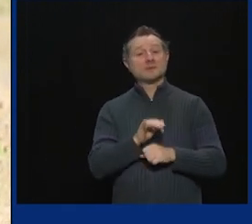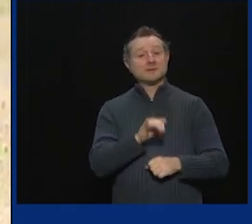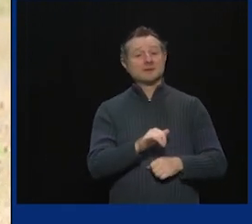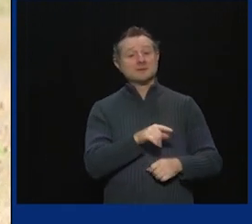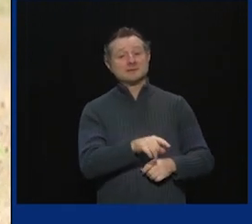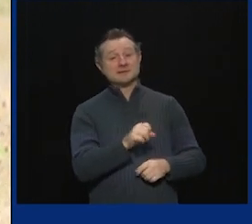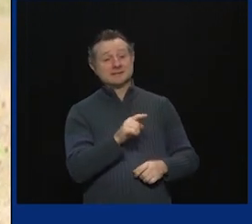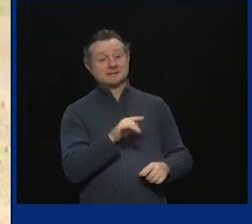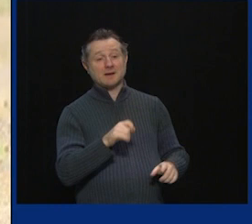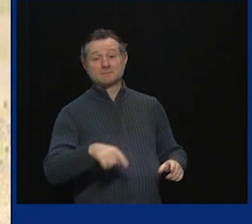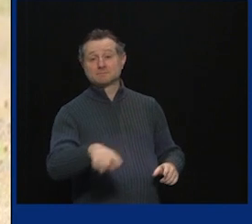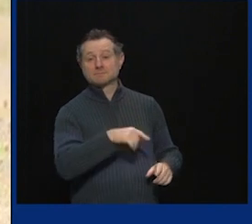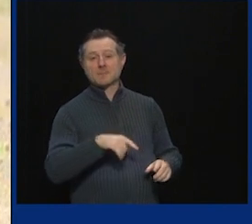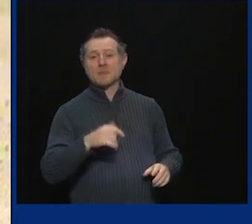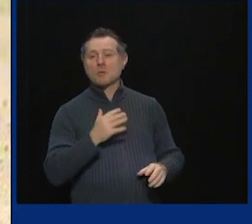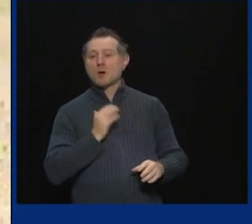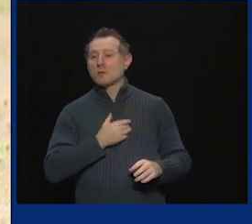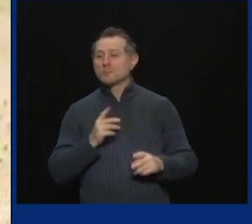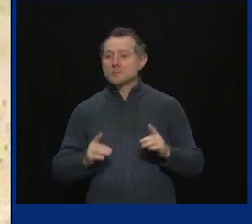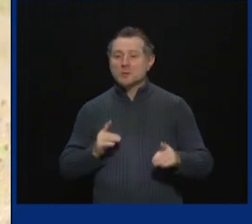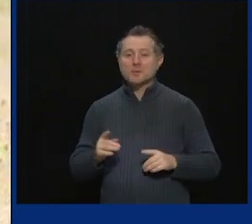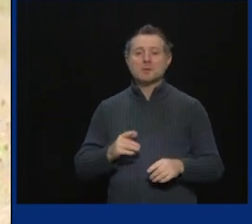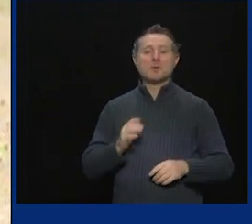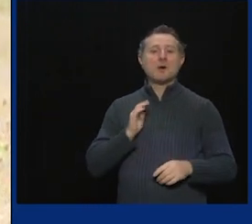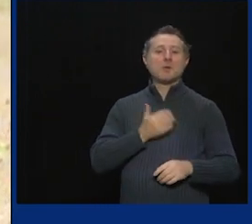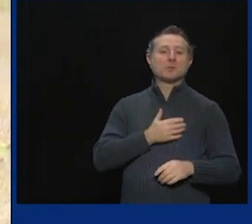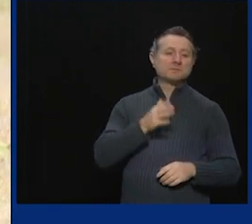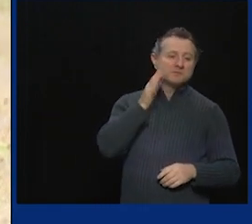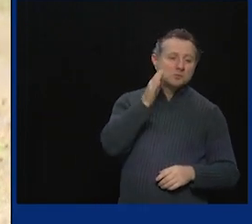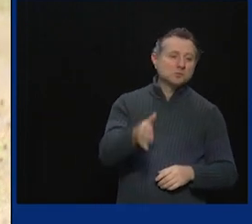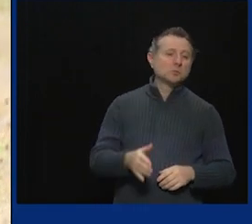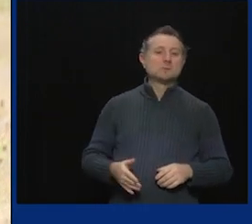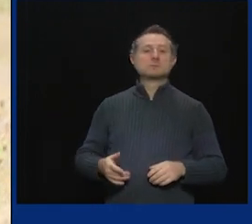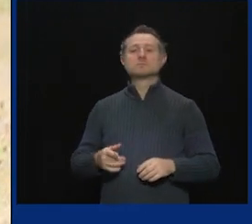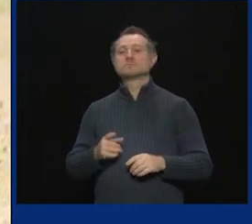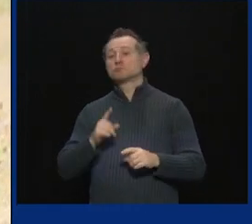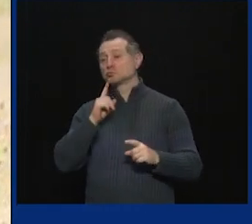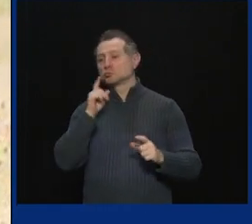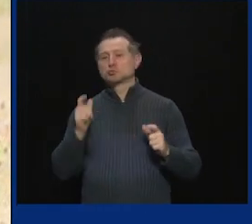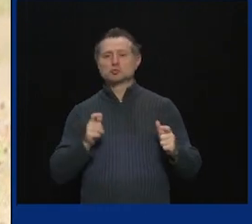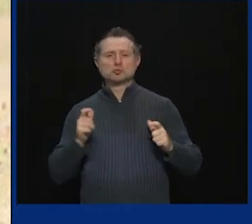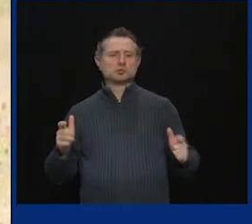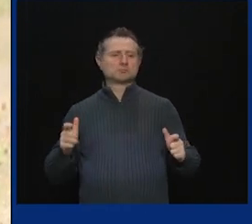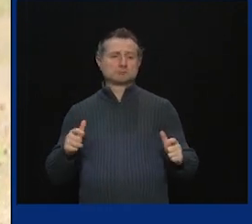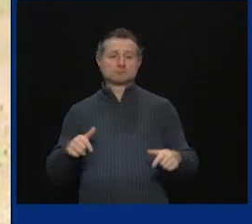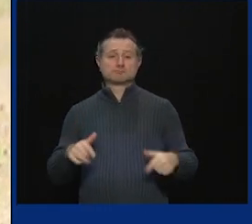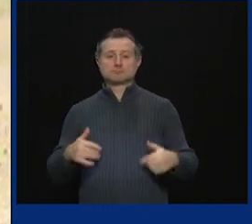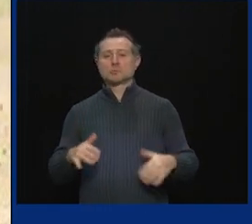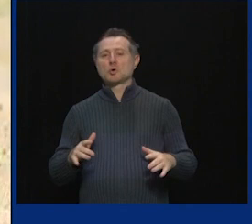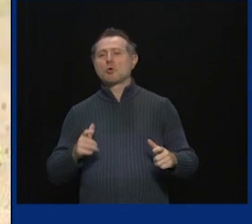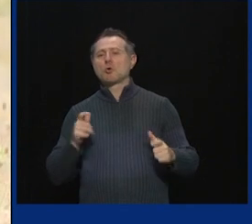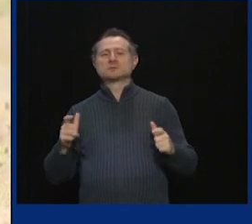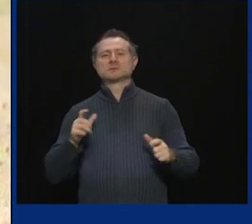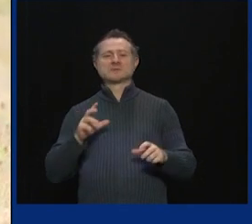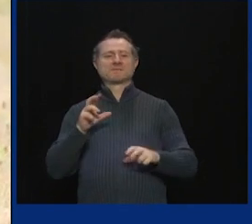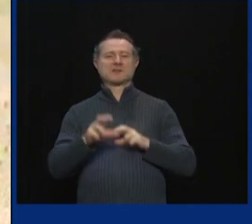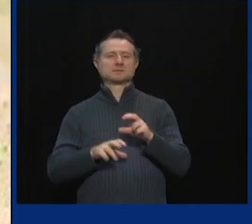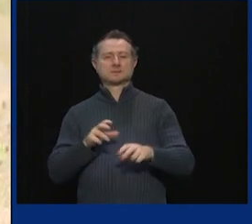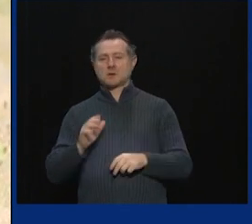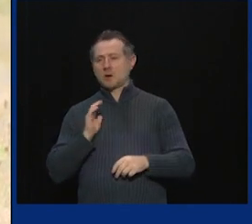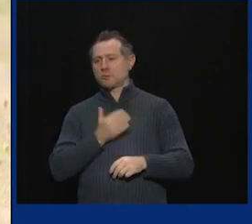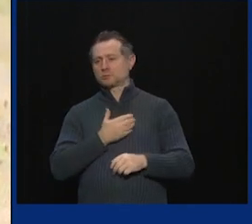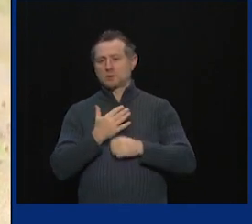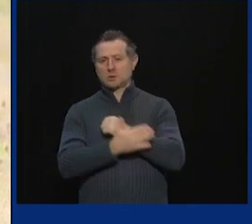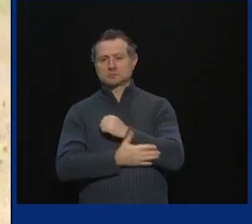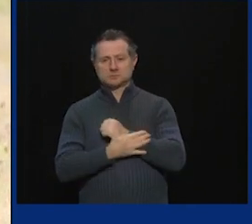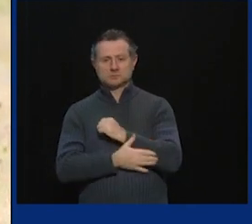milestone. This is the largest investment our county has ever received, so thank